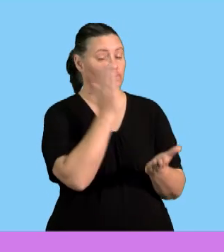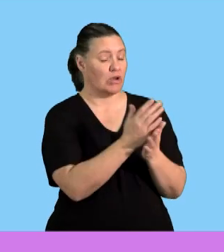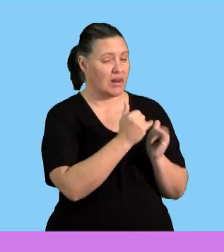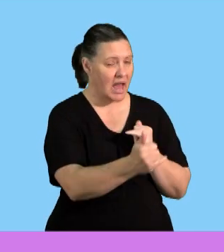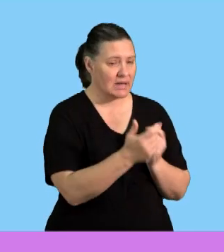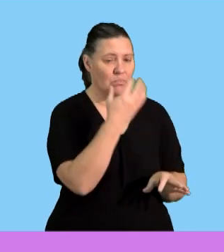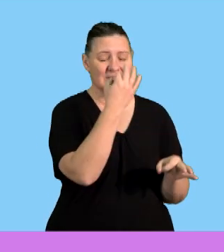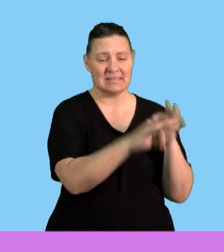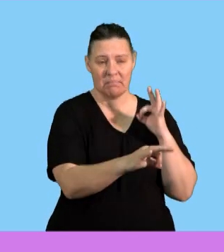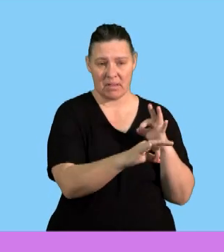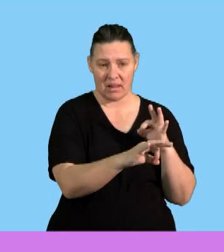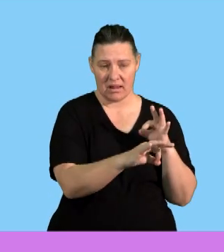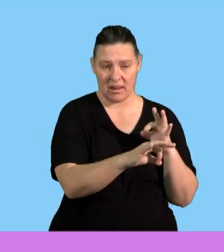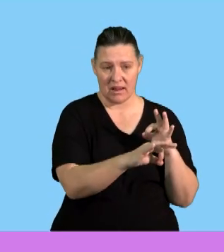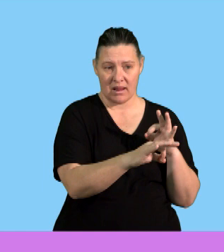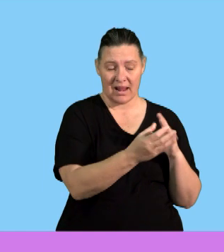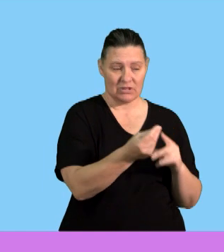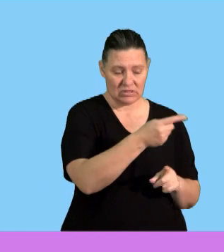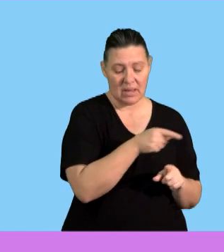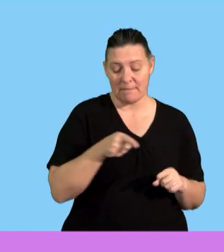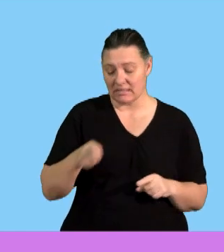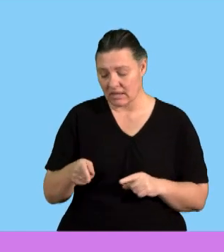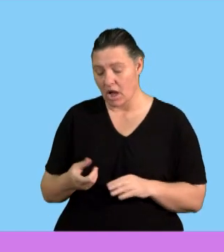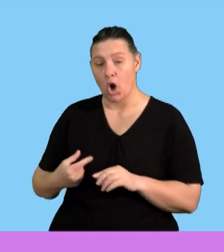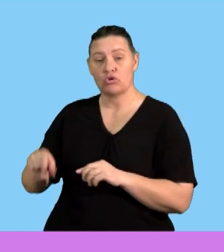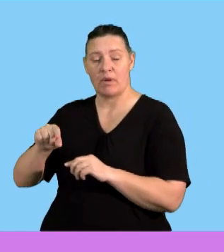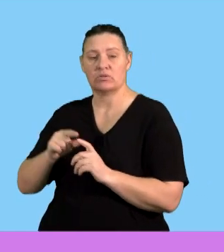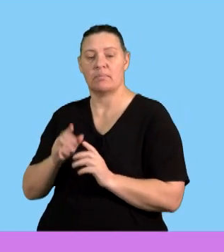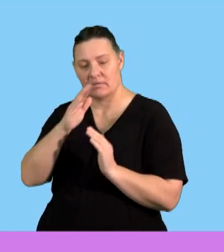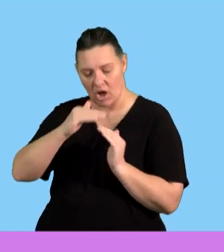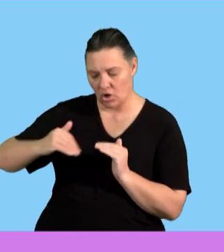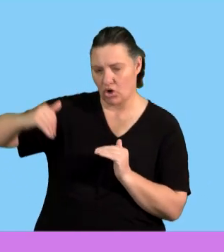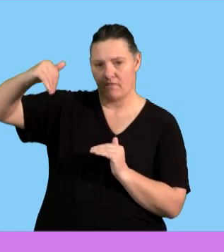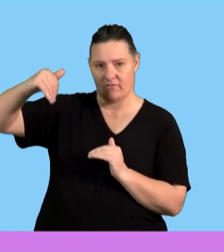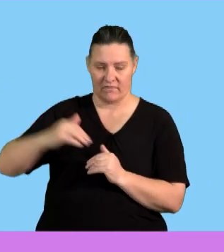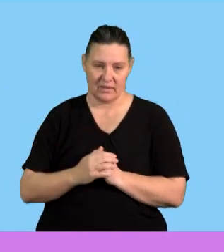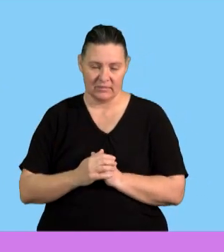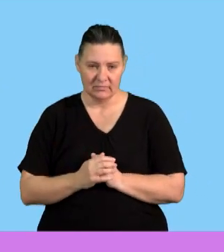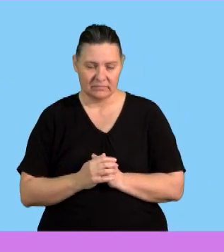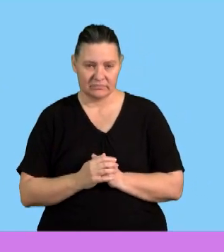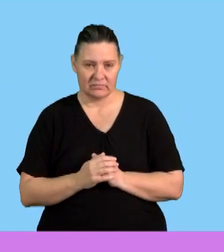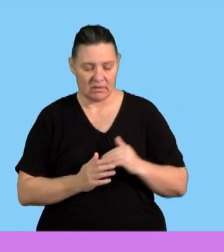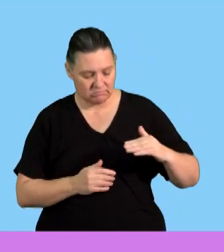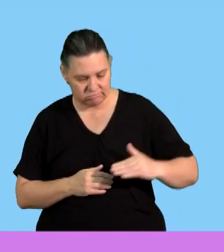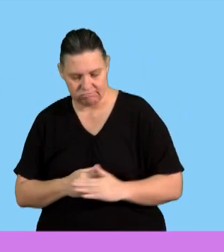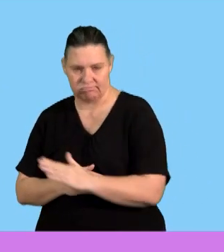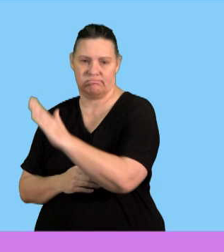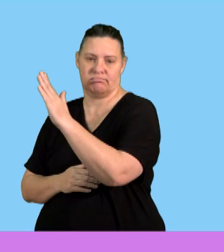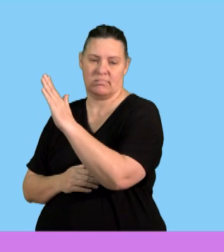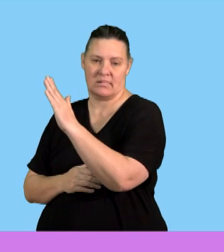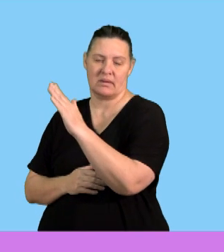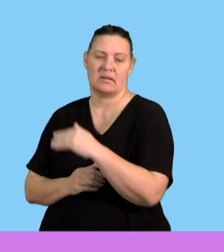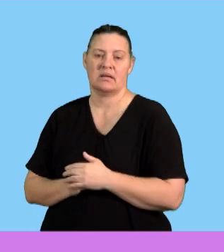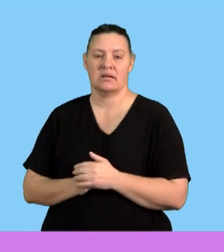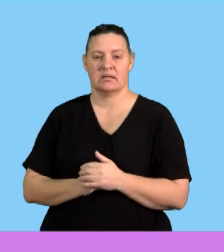as a straight line with simple interest, but with compound interest, the growth is